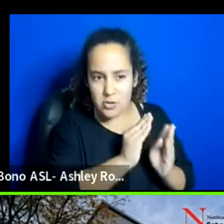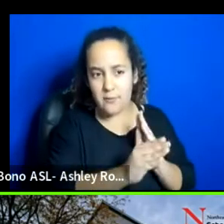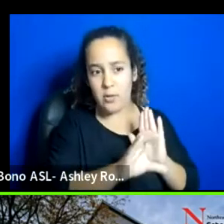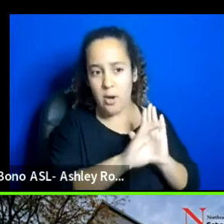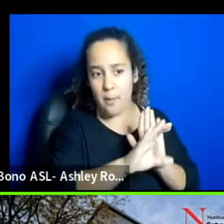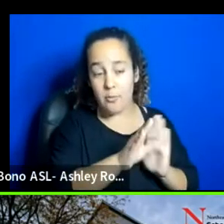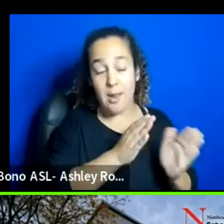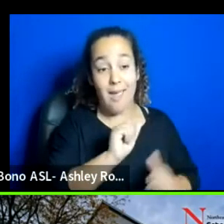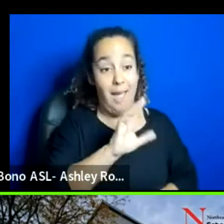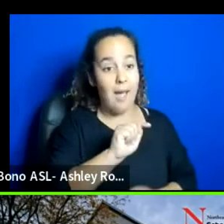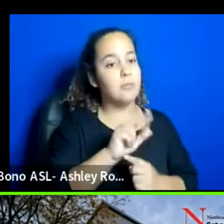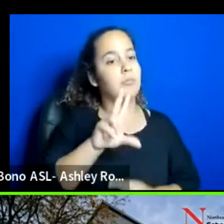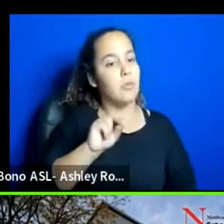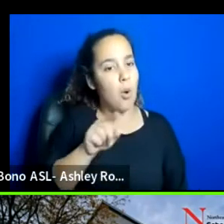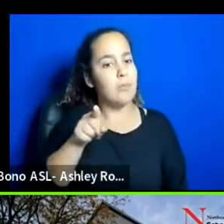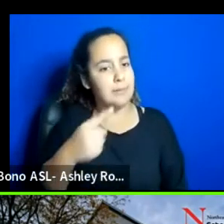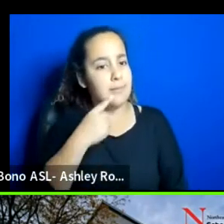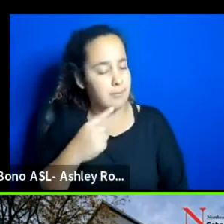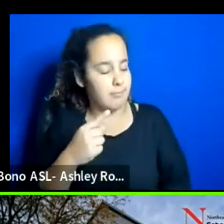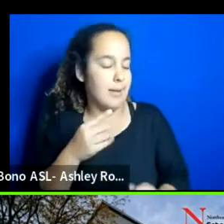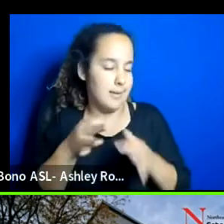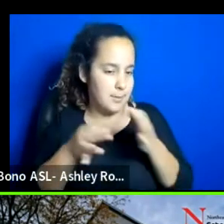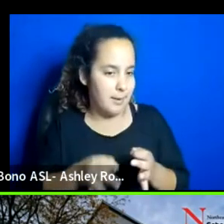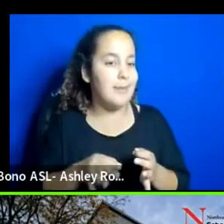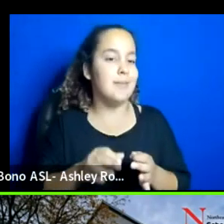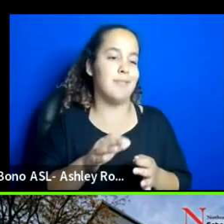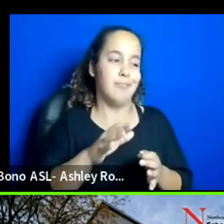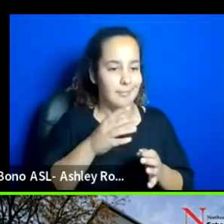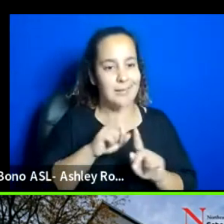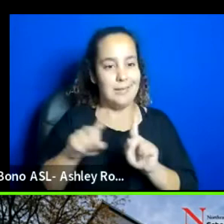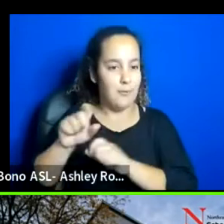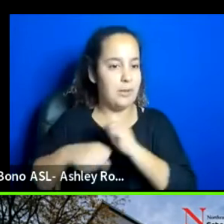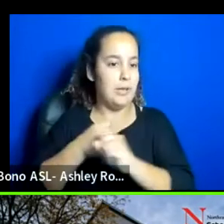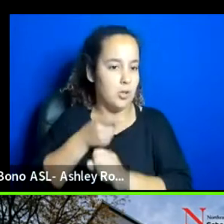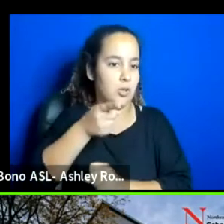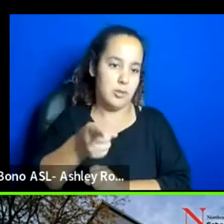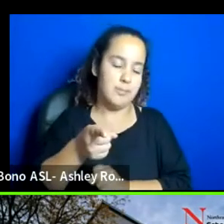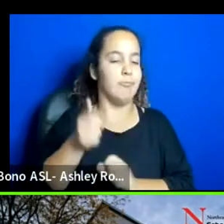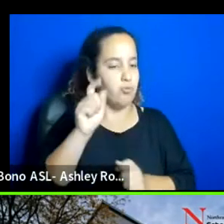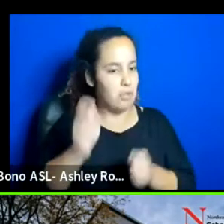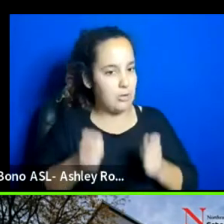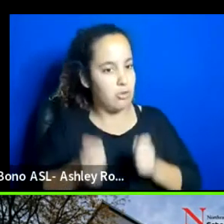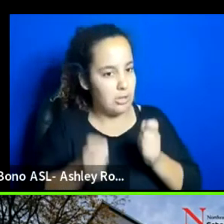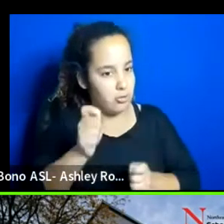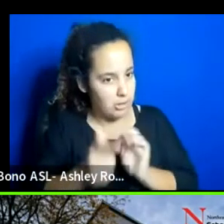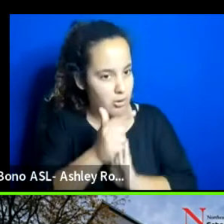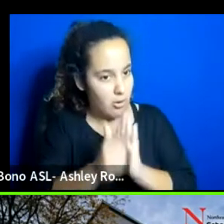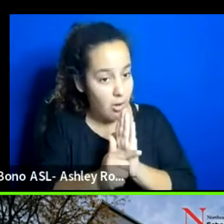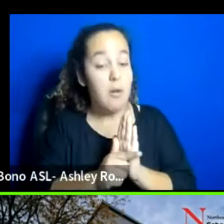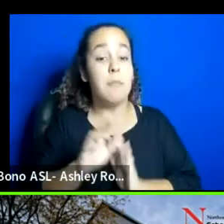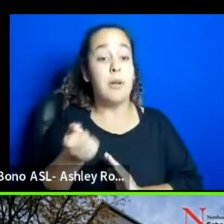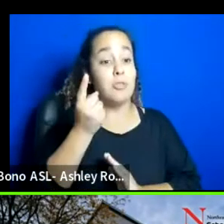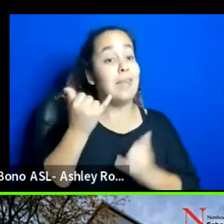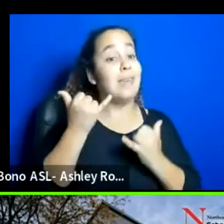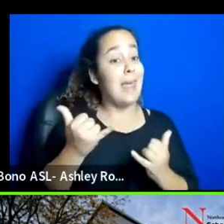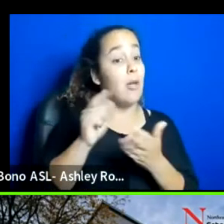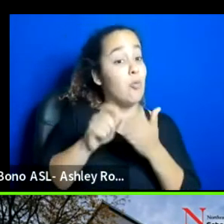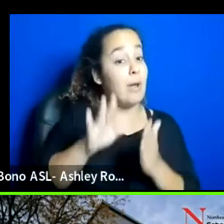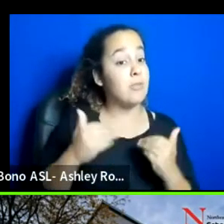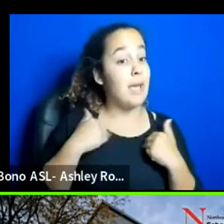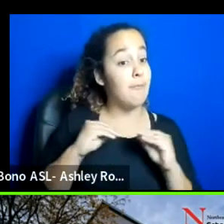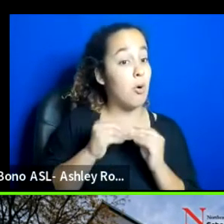revisions in 1870 and 1897 and 1909, each of which at least formally gave playwriters more control.